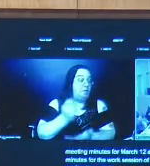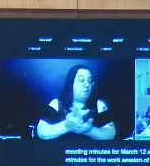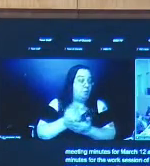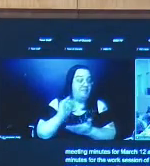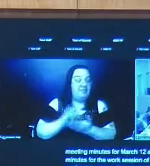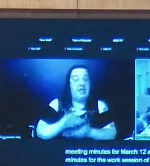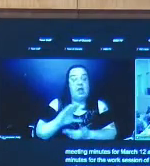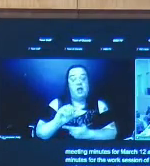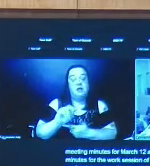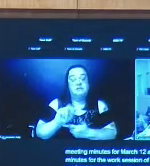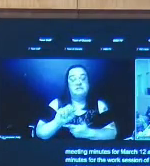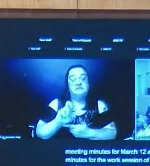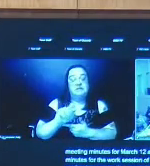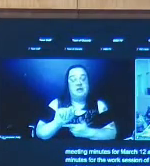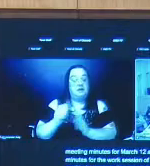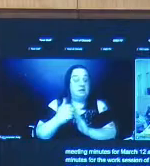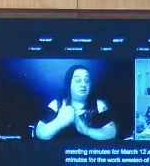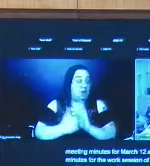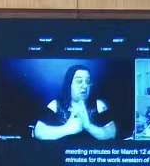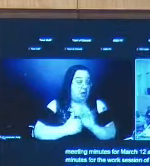agenda?